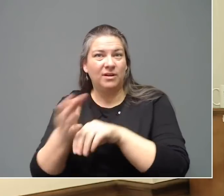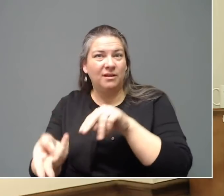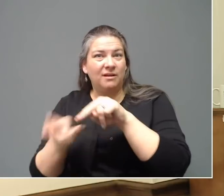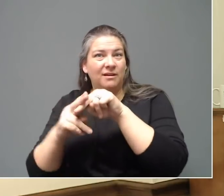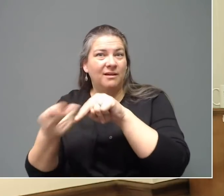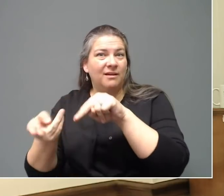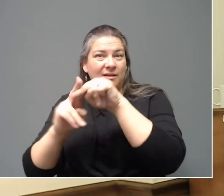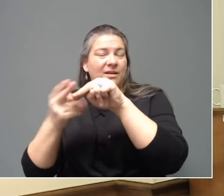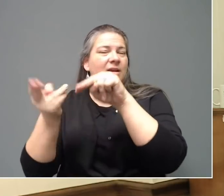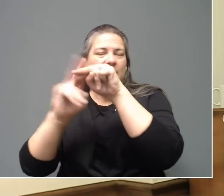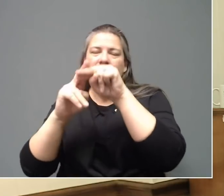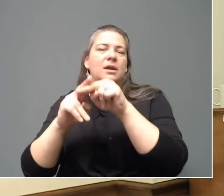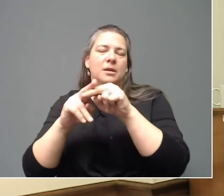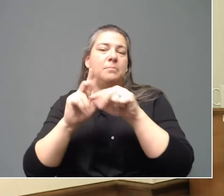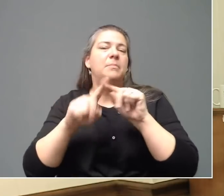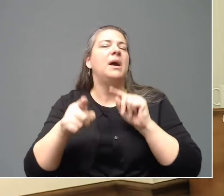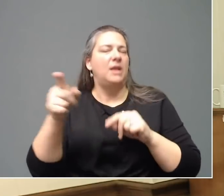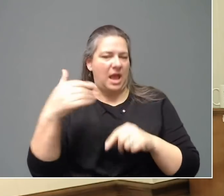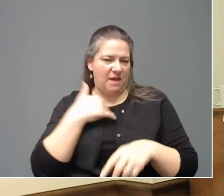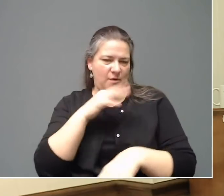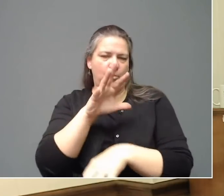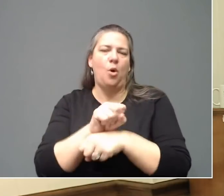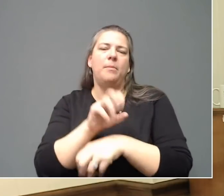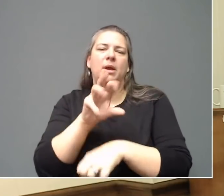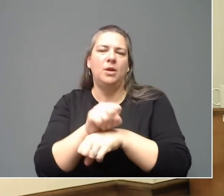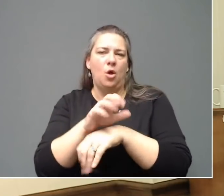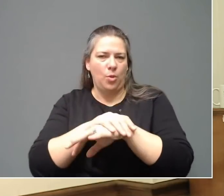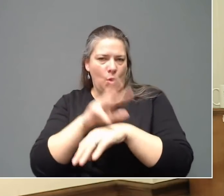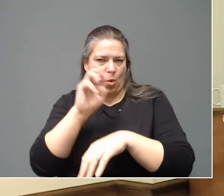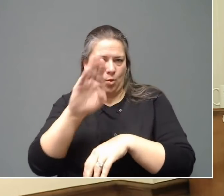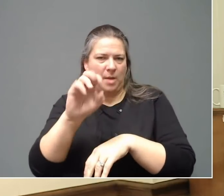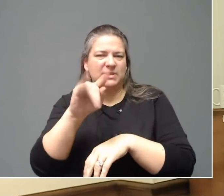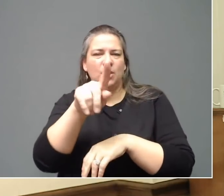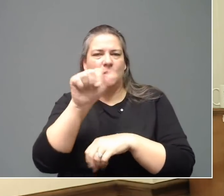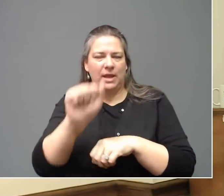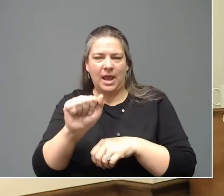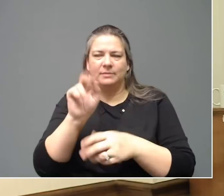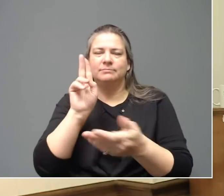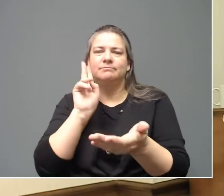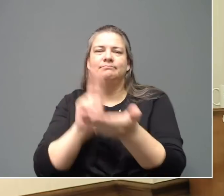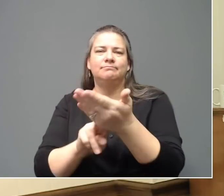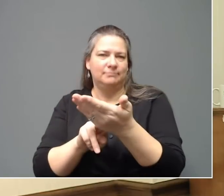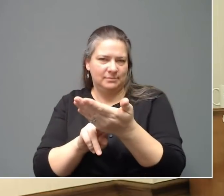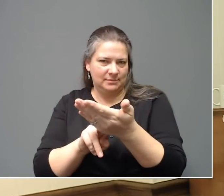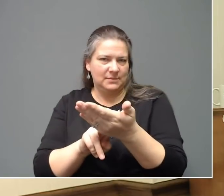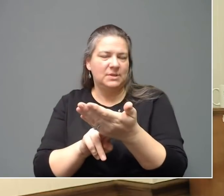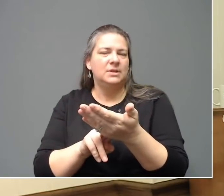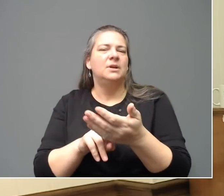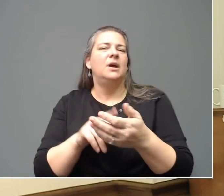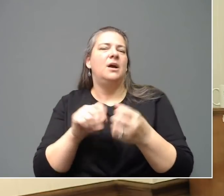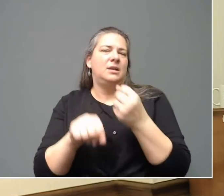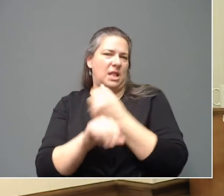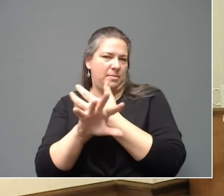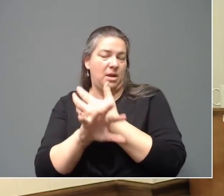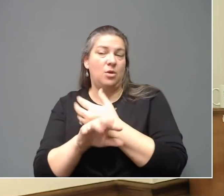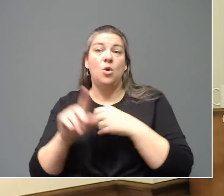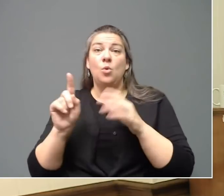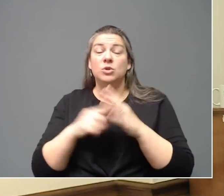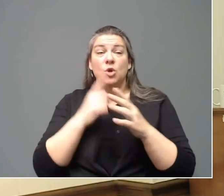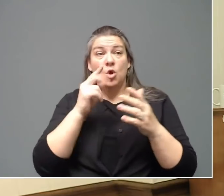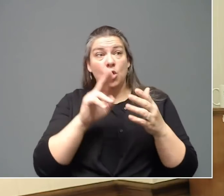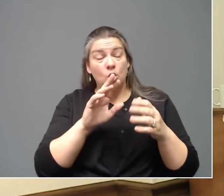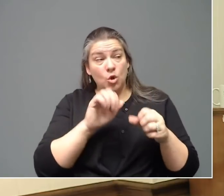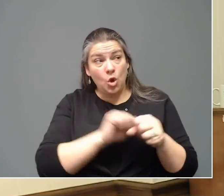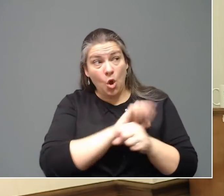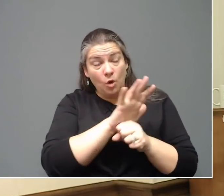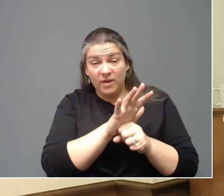Career Center website. And as soon as the COVID surge starts to abate, we will revisit and hopefully get some in-person assistance